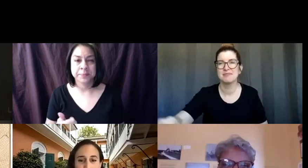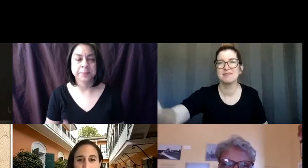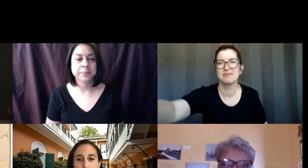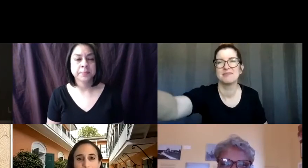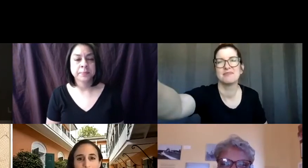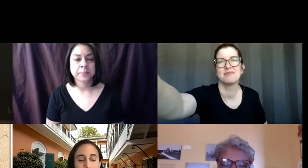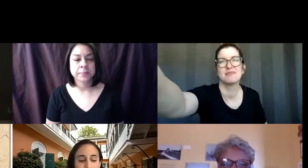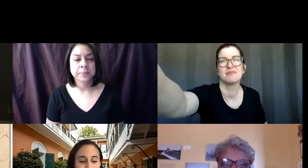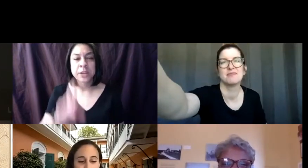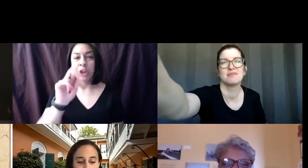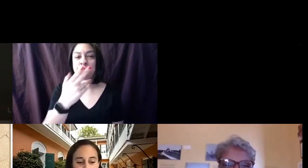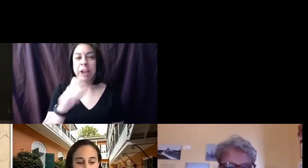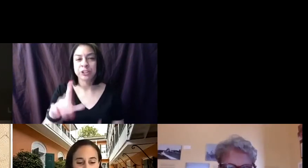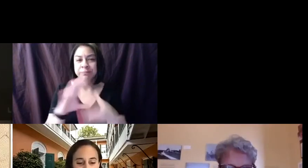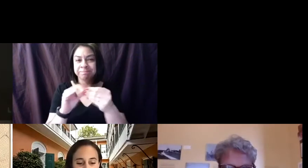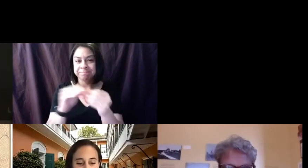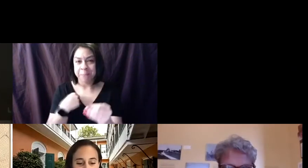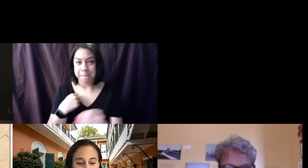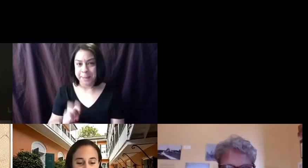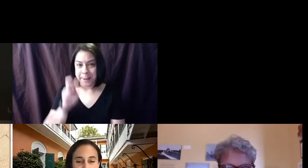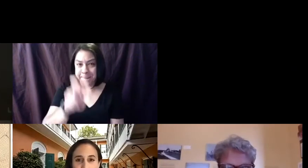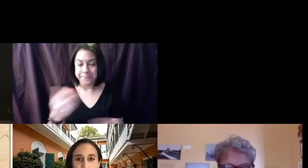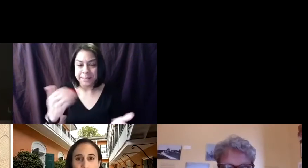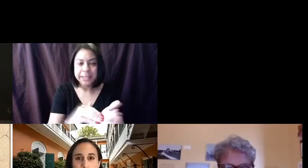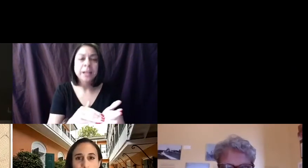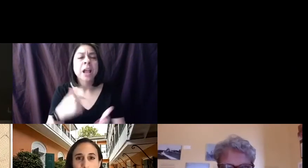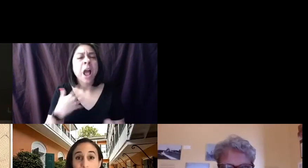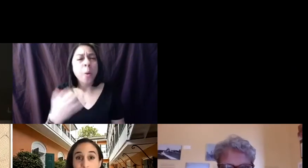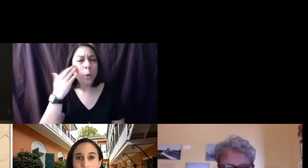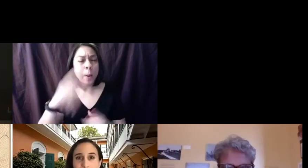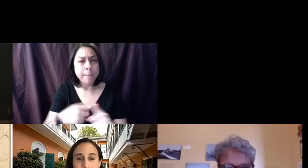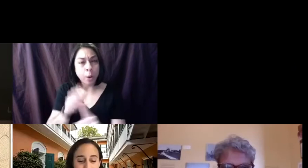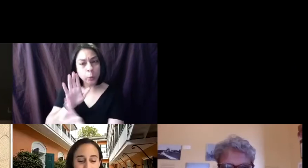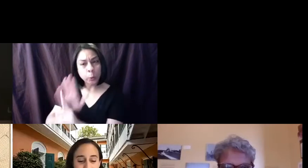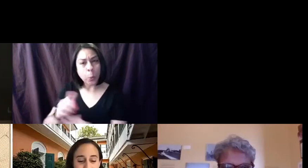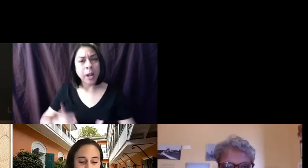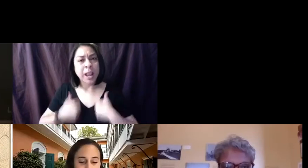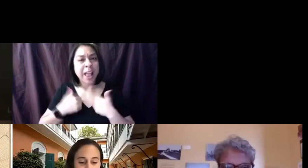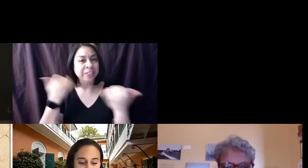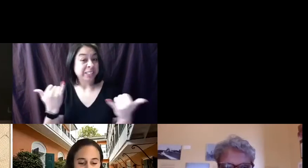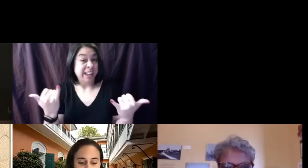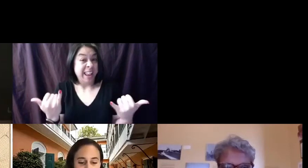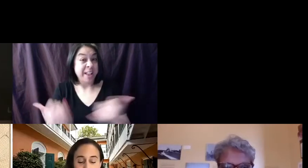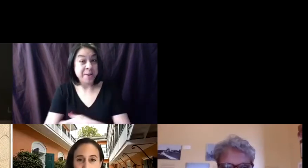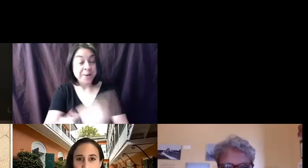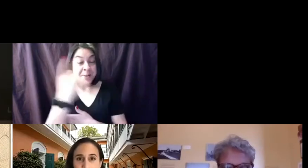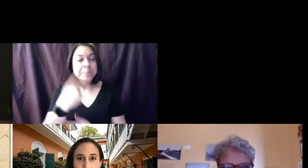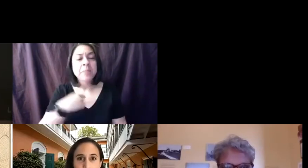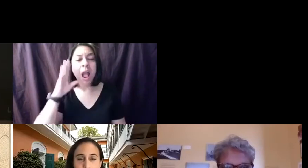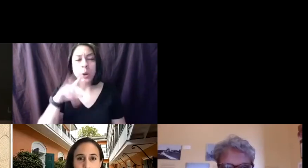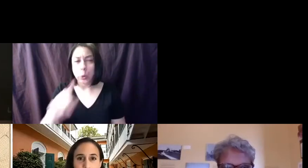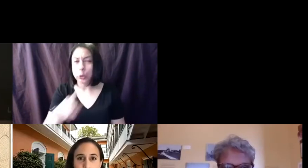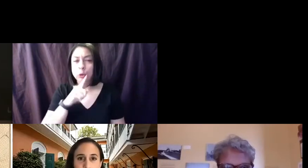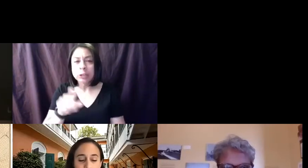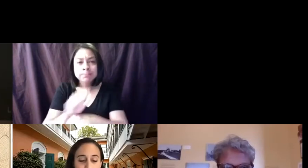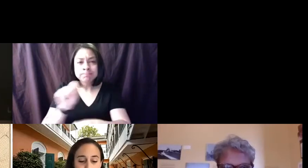I'm gonna hop back on. I wanna know about your life kind of these days, and I know you're hard at work